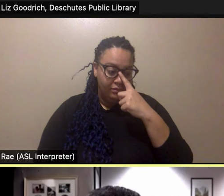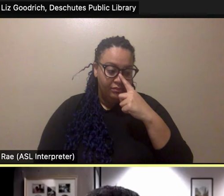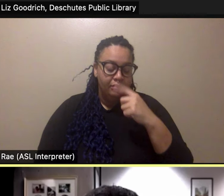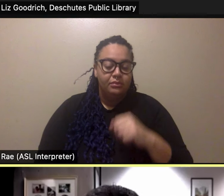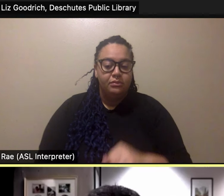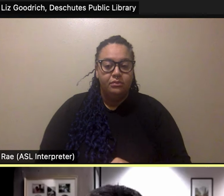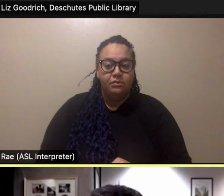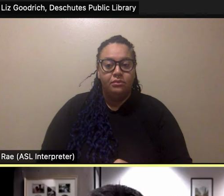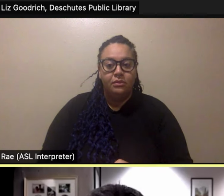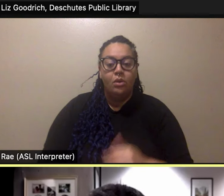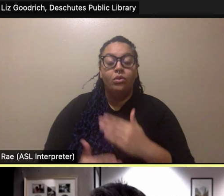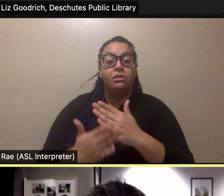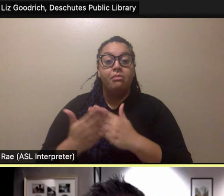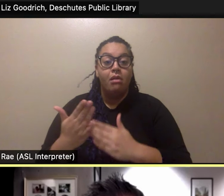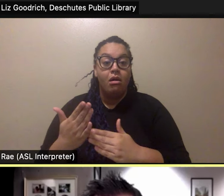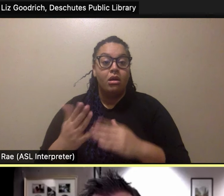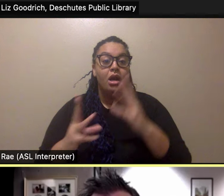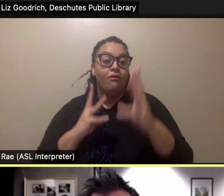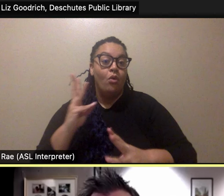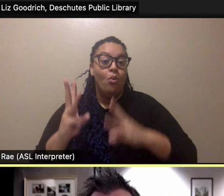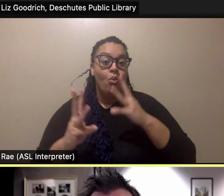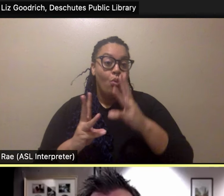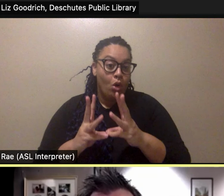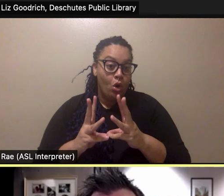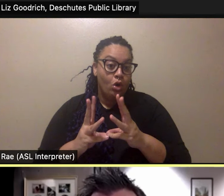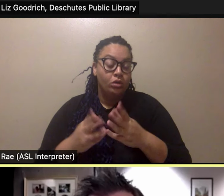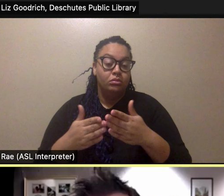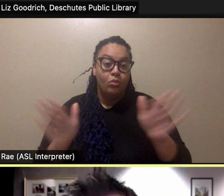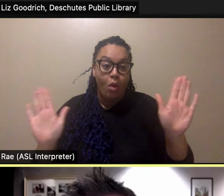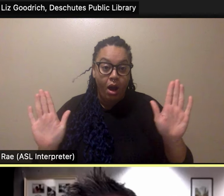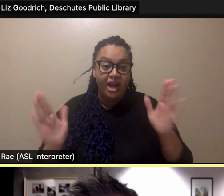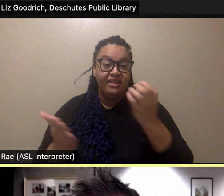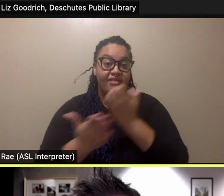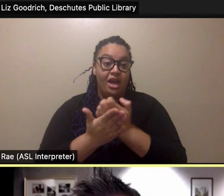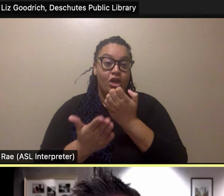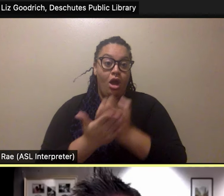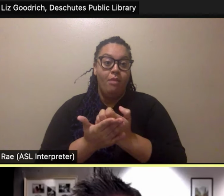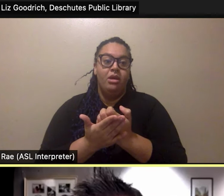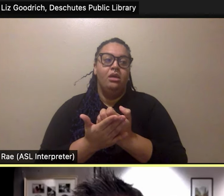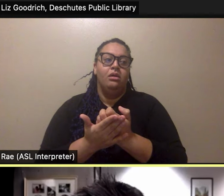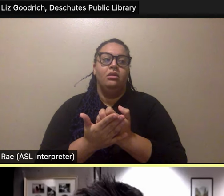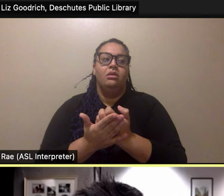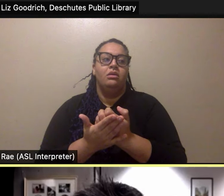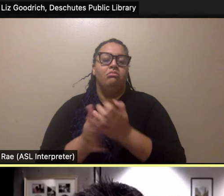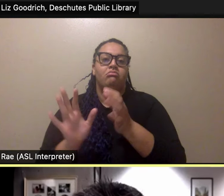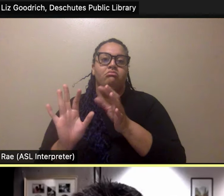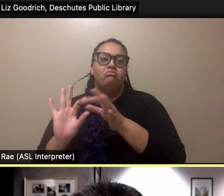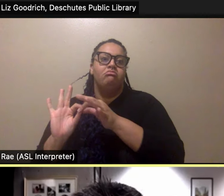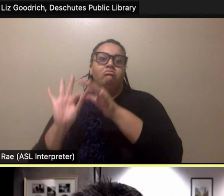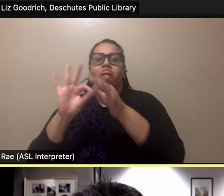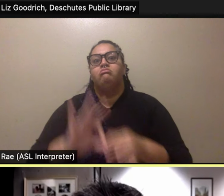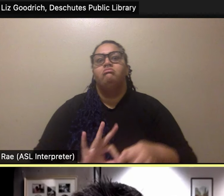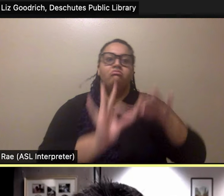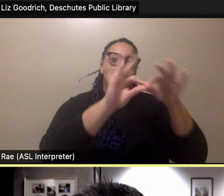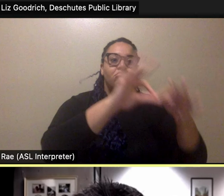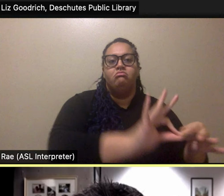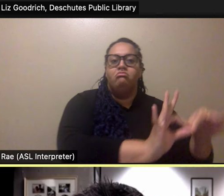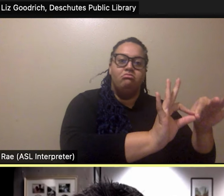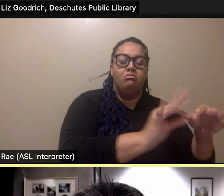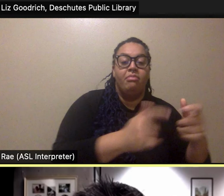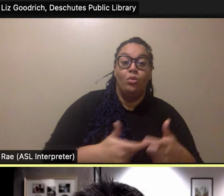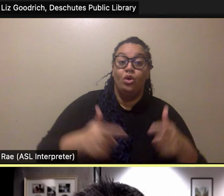it was part of a worldwide economic network that was a